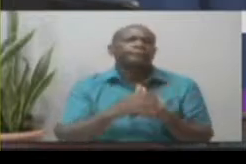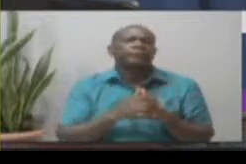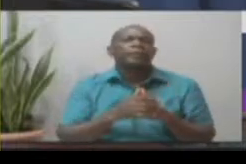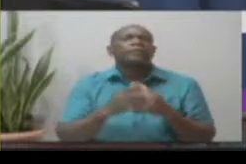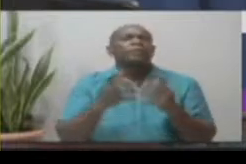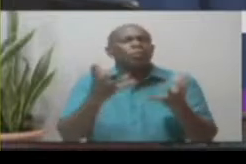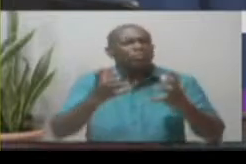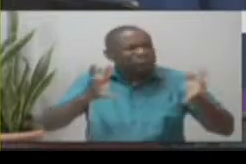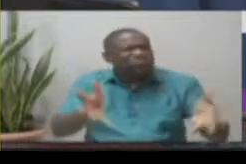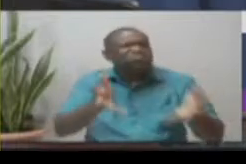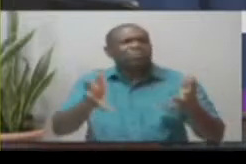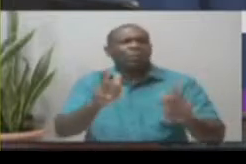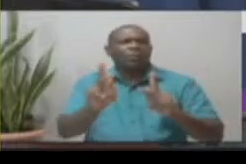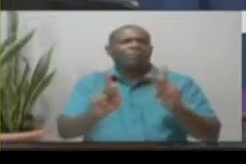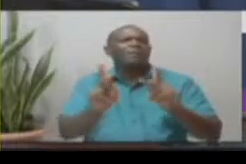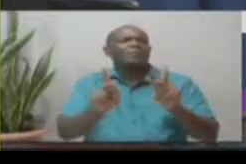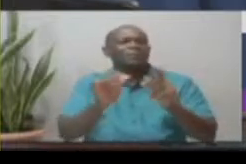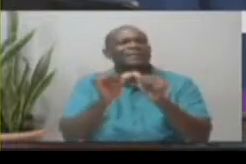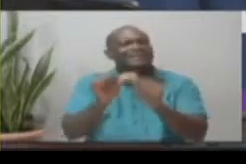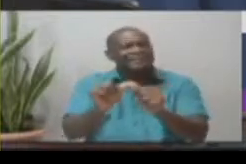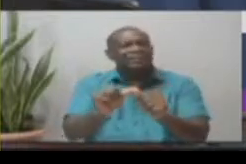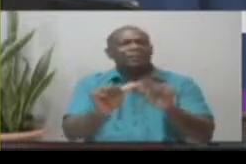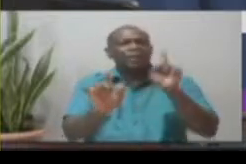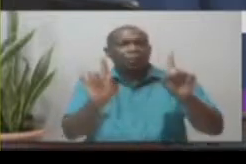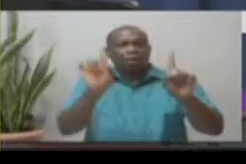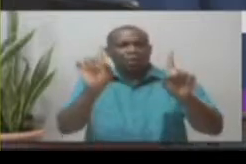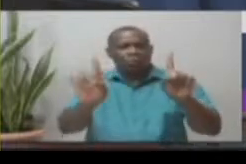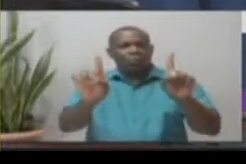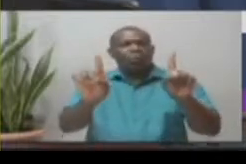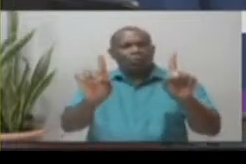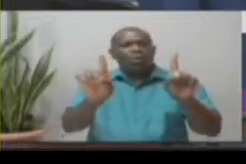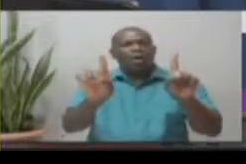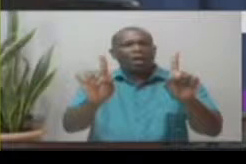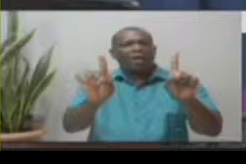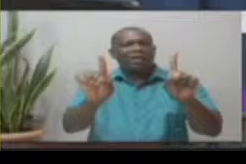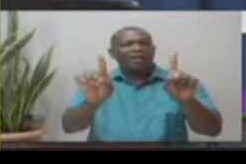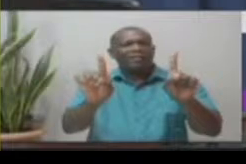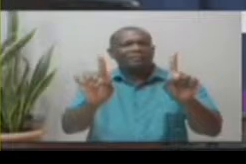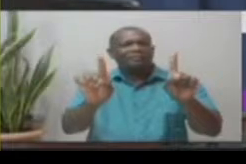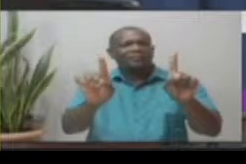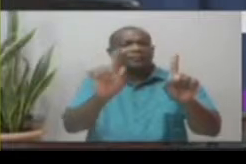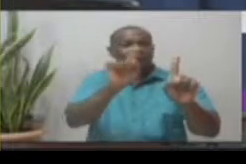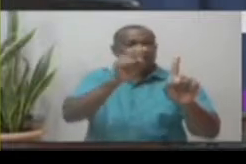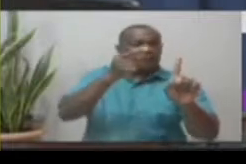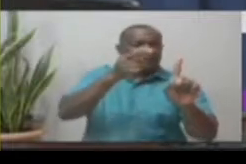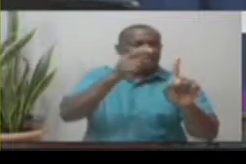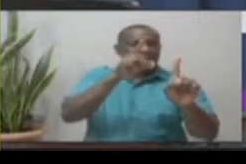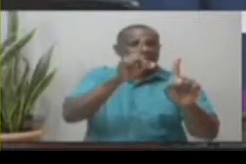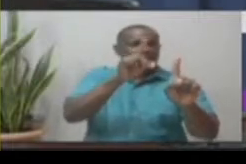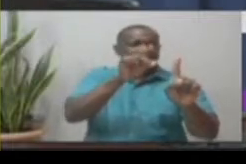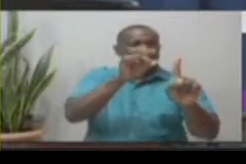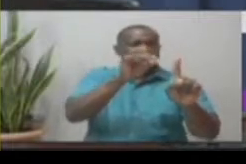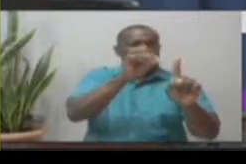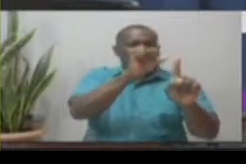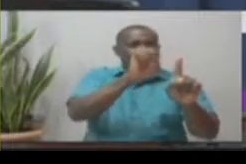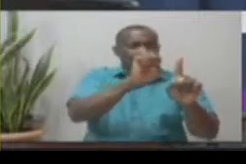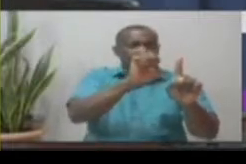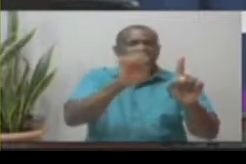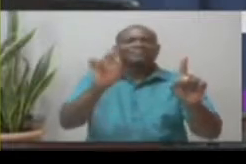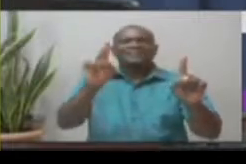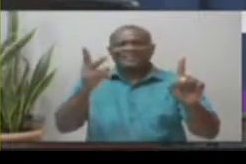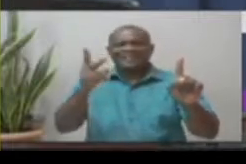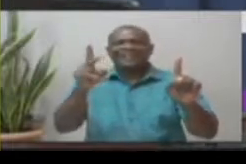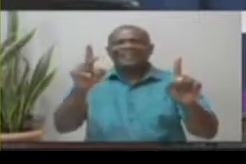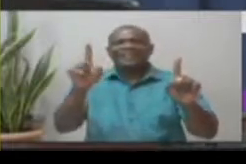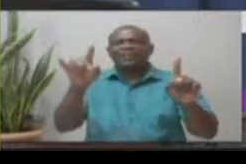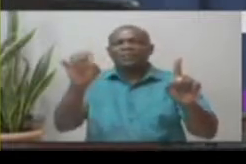who was vaccinated with your first dose, come out and get your second dose, because fully vaccinated means 2